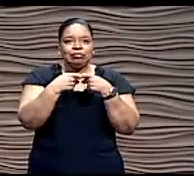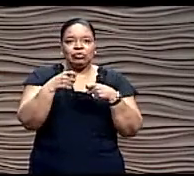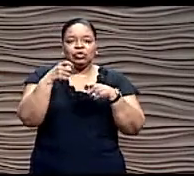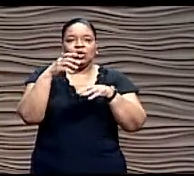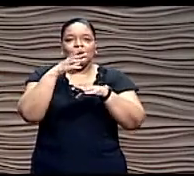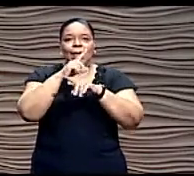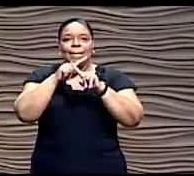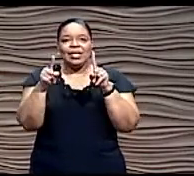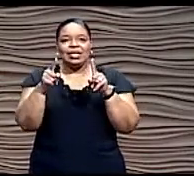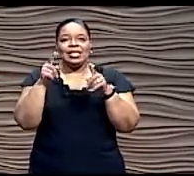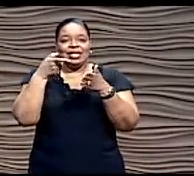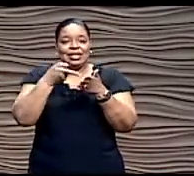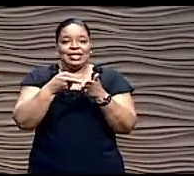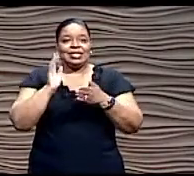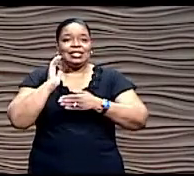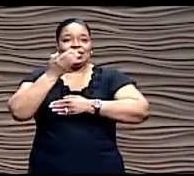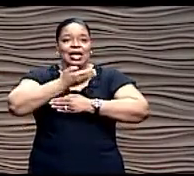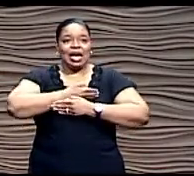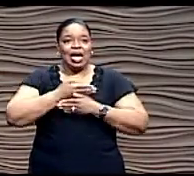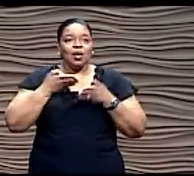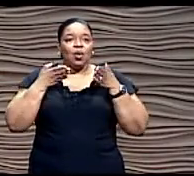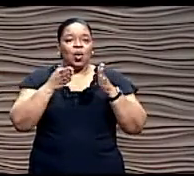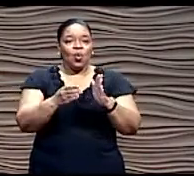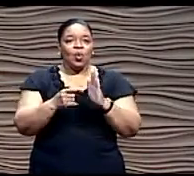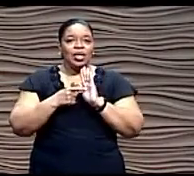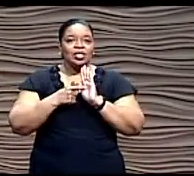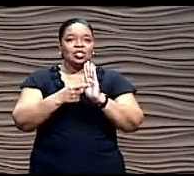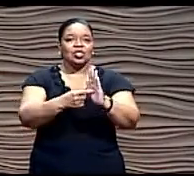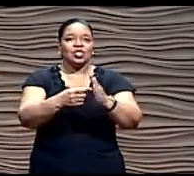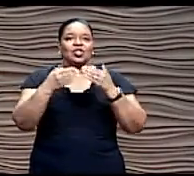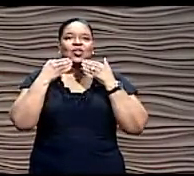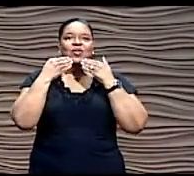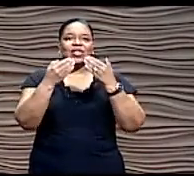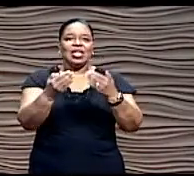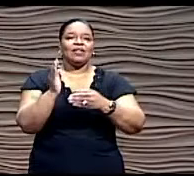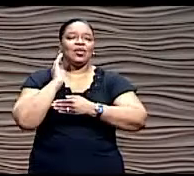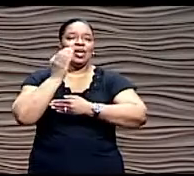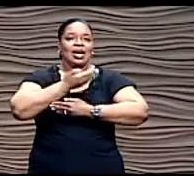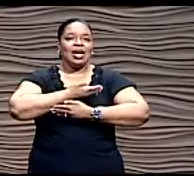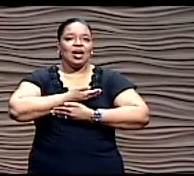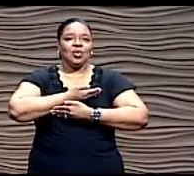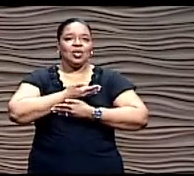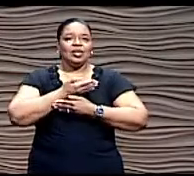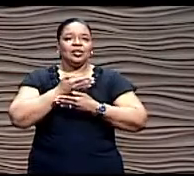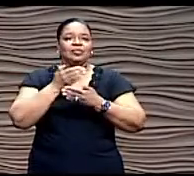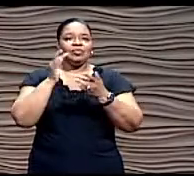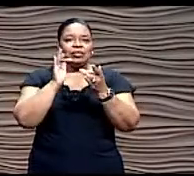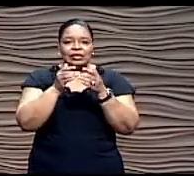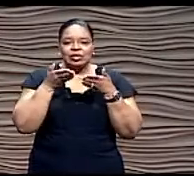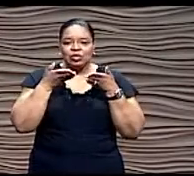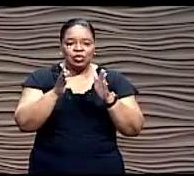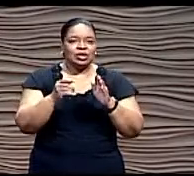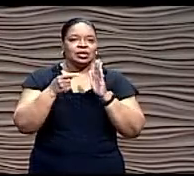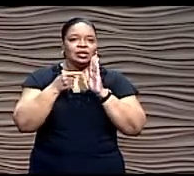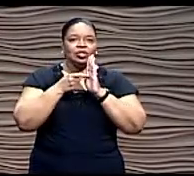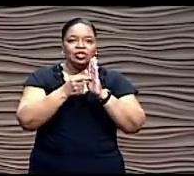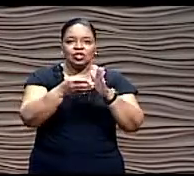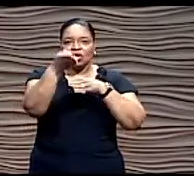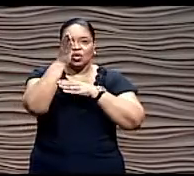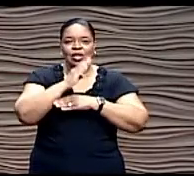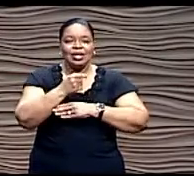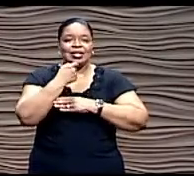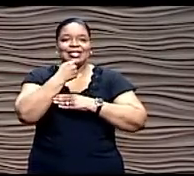It is our expression of gratitude, our tangible expression to God to say thank